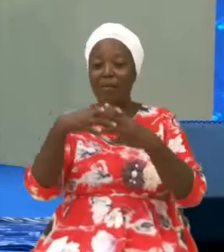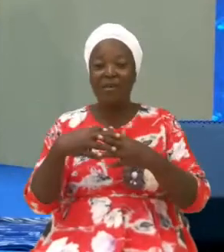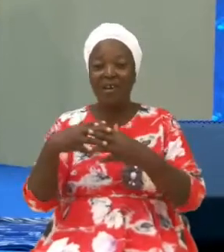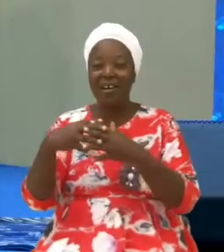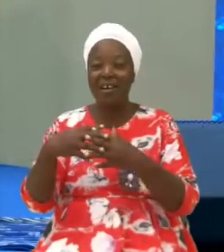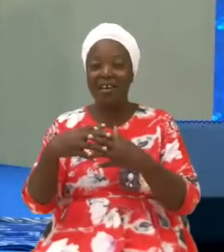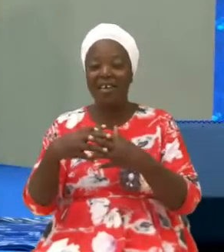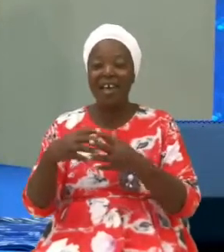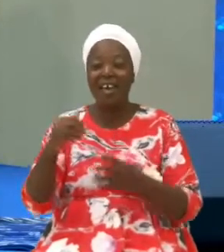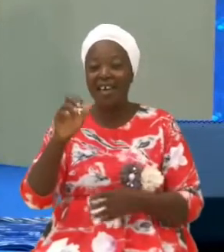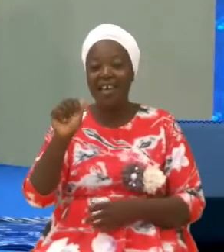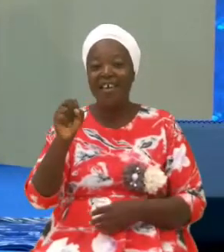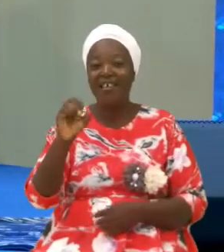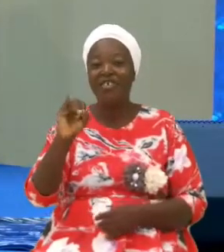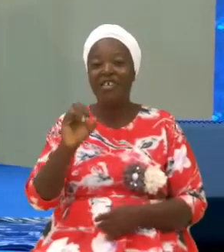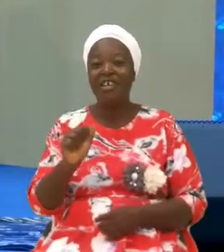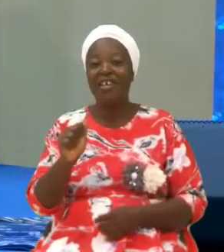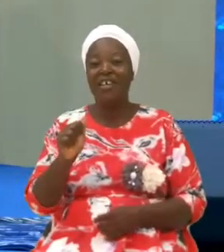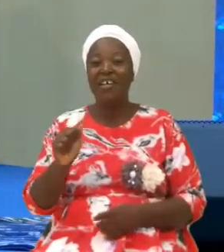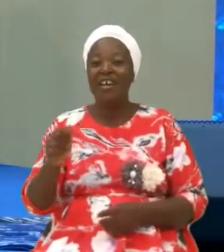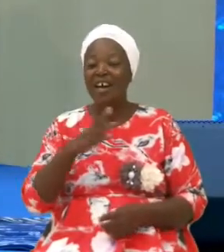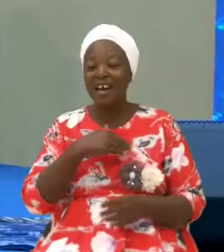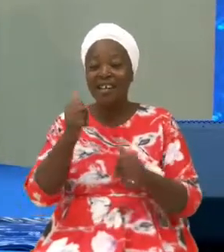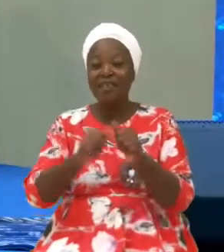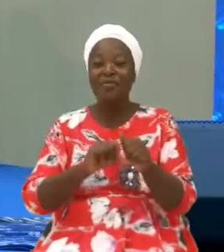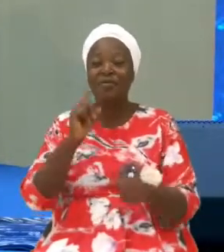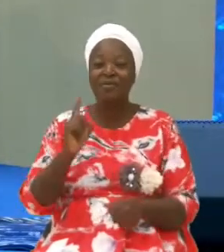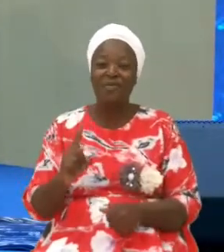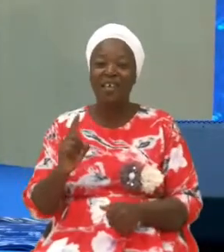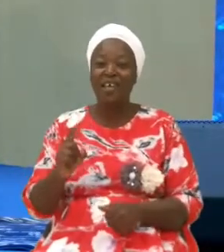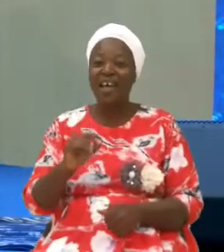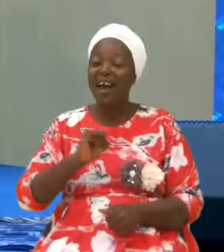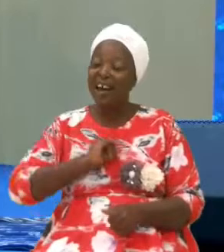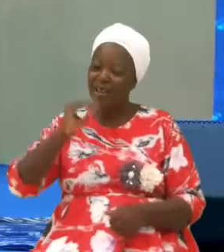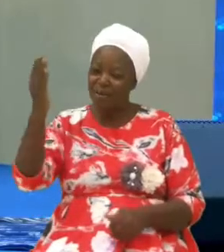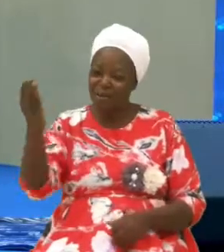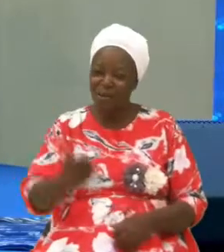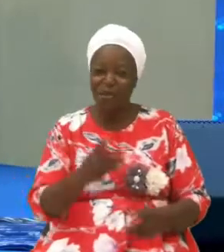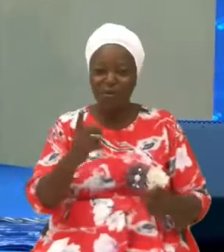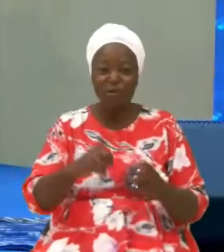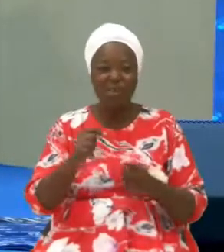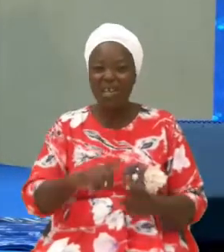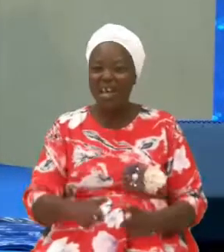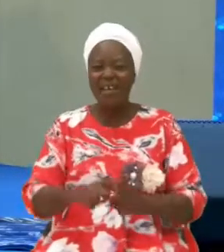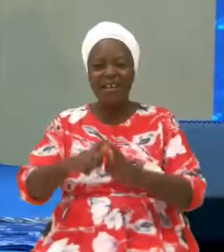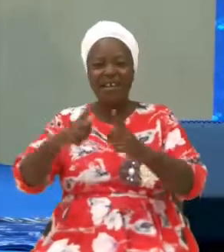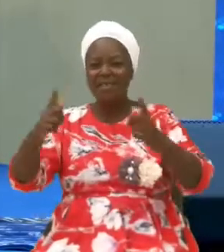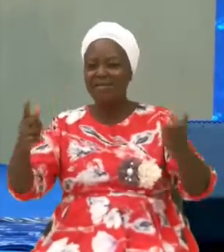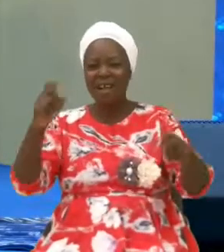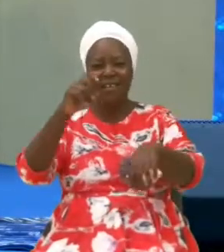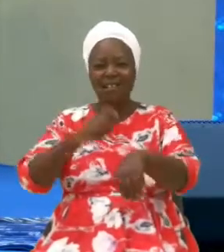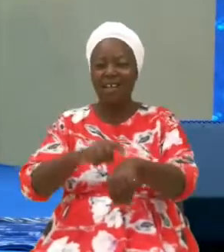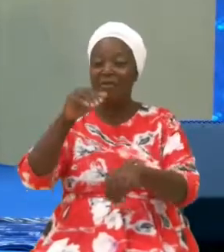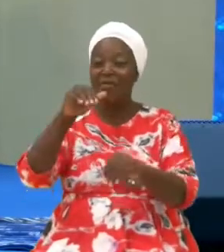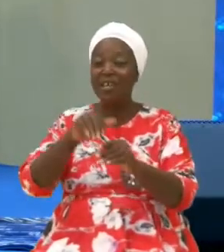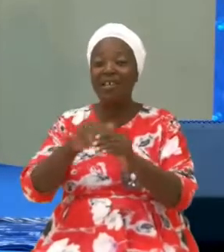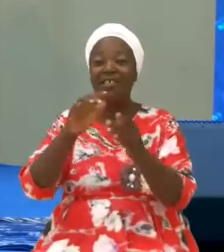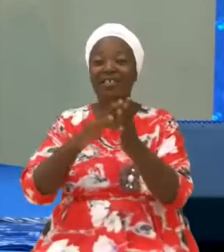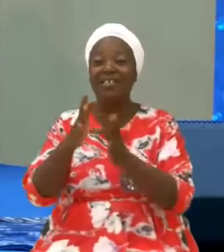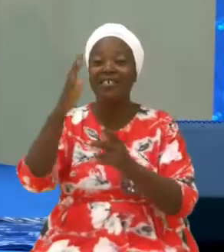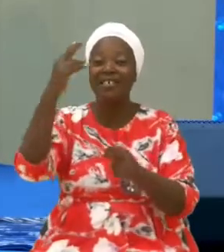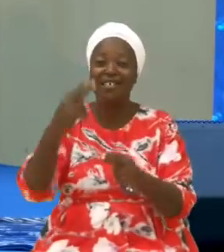Africa, Europe, Americas, Asia, everywhere, I welcome you to